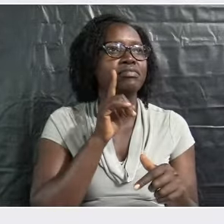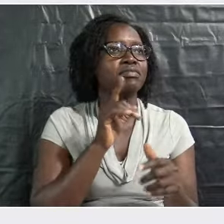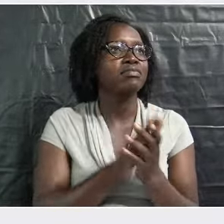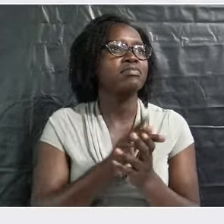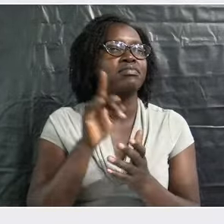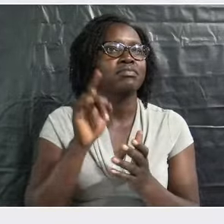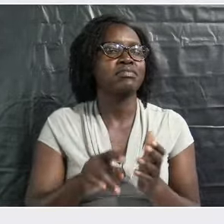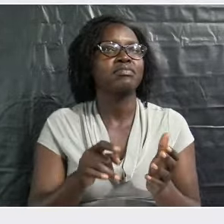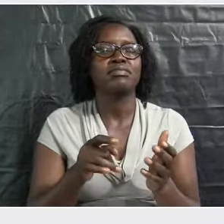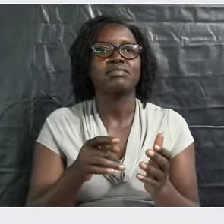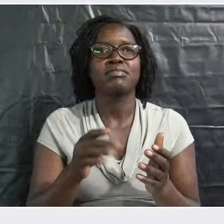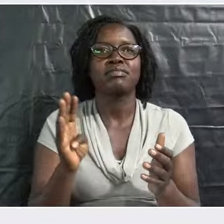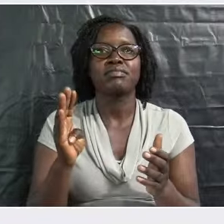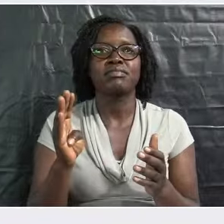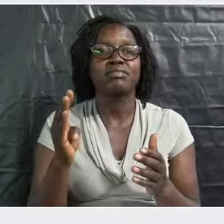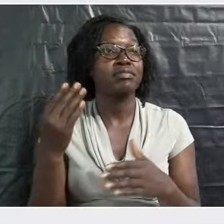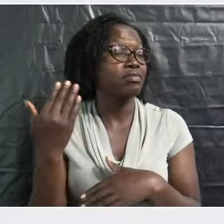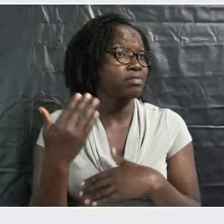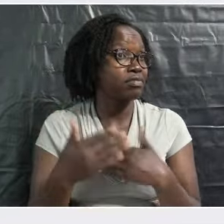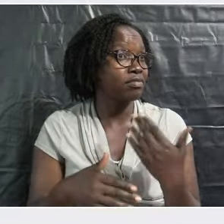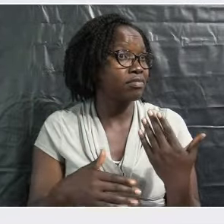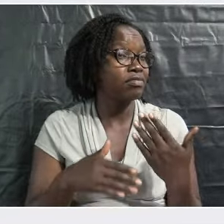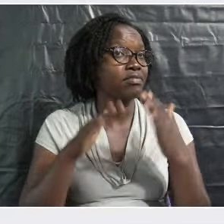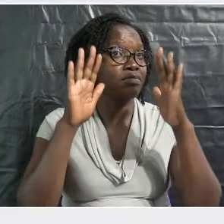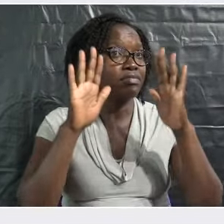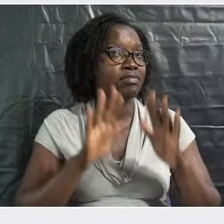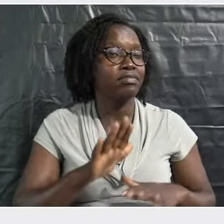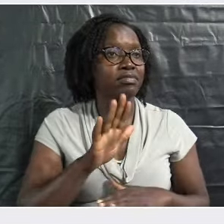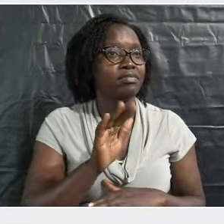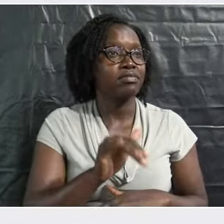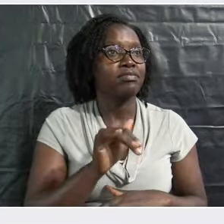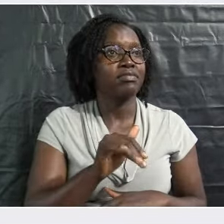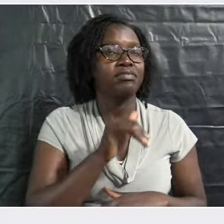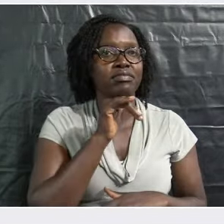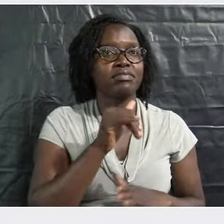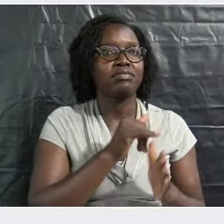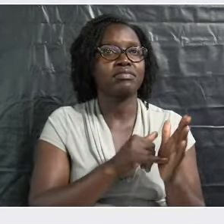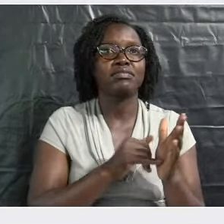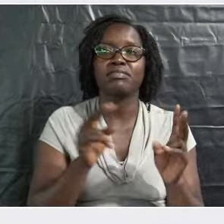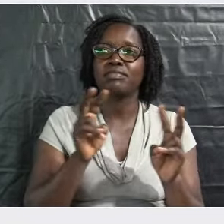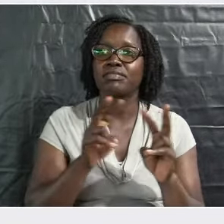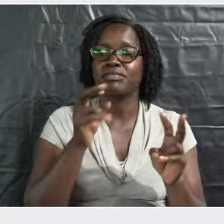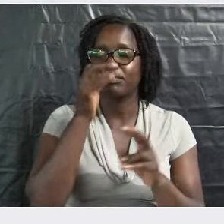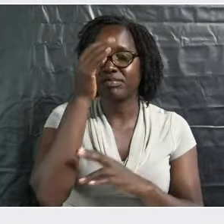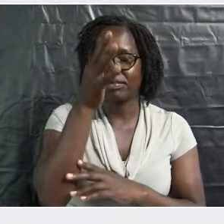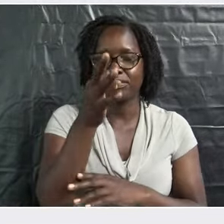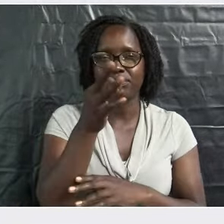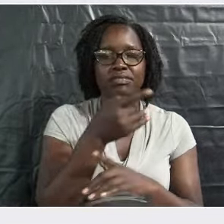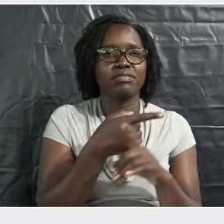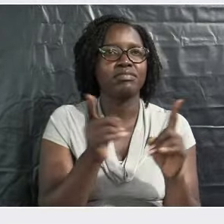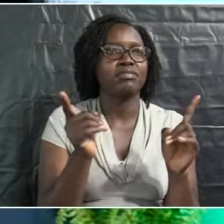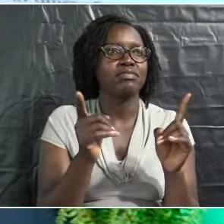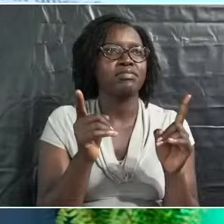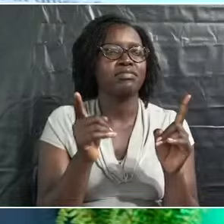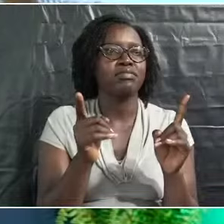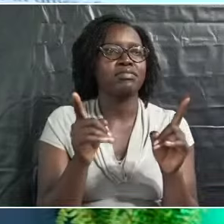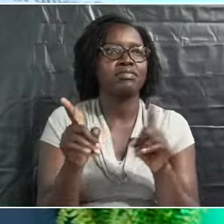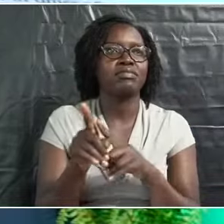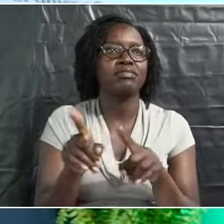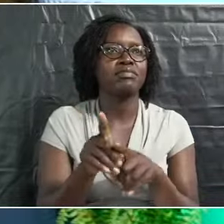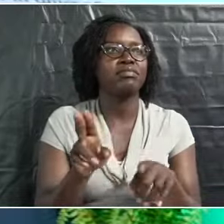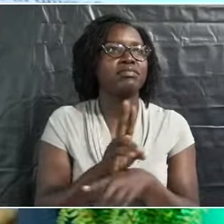be a balance here, that it is important that you are not just looking to the future, but you must also